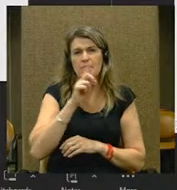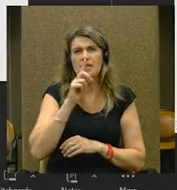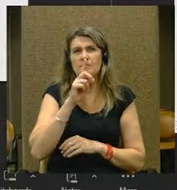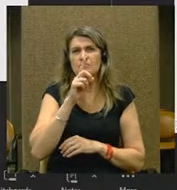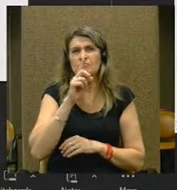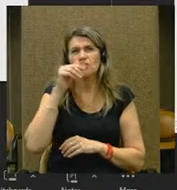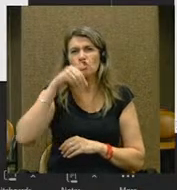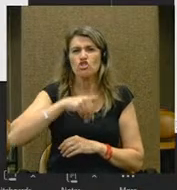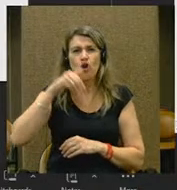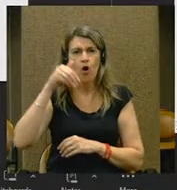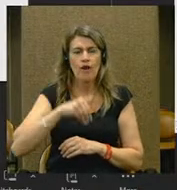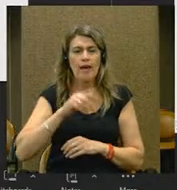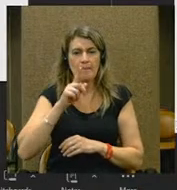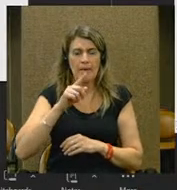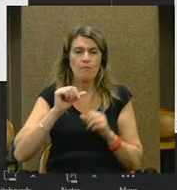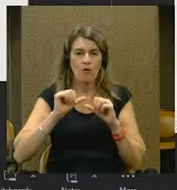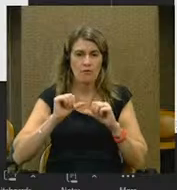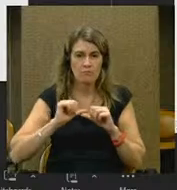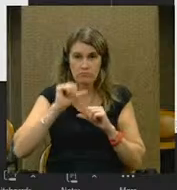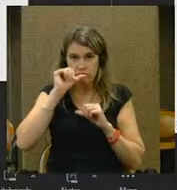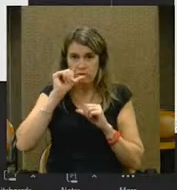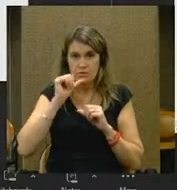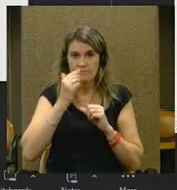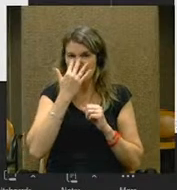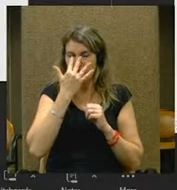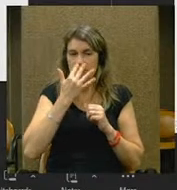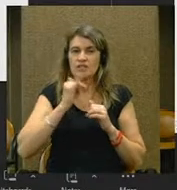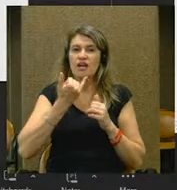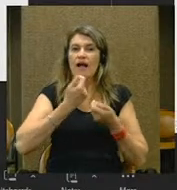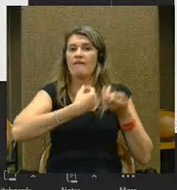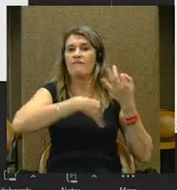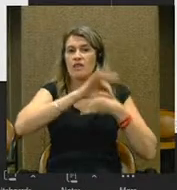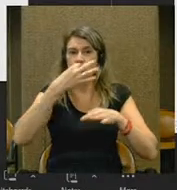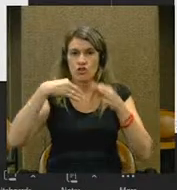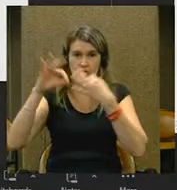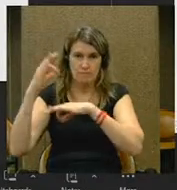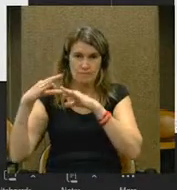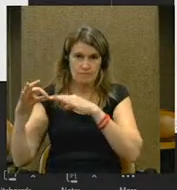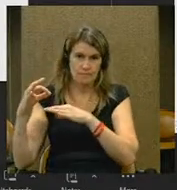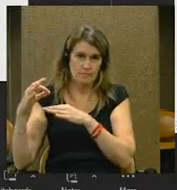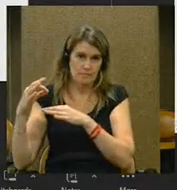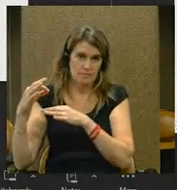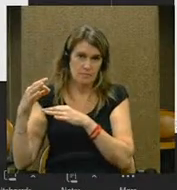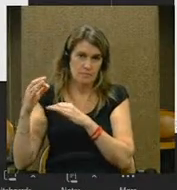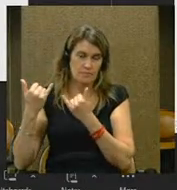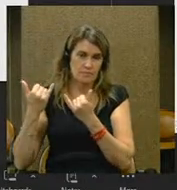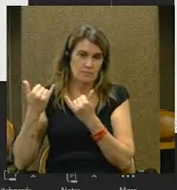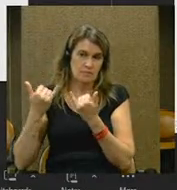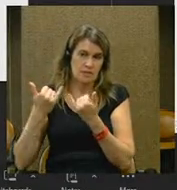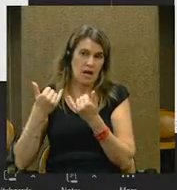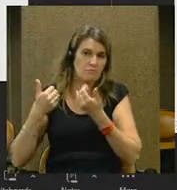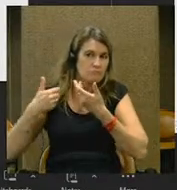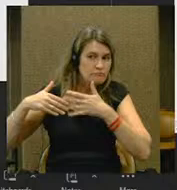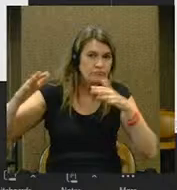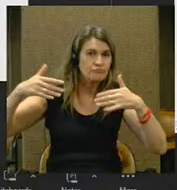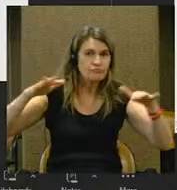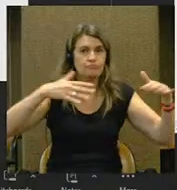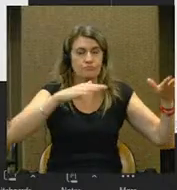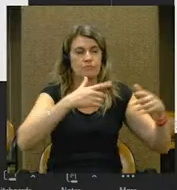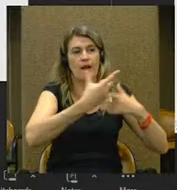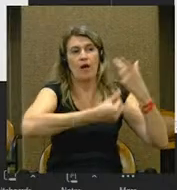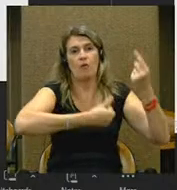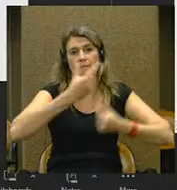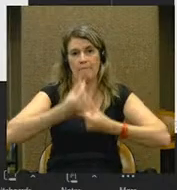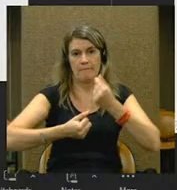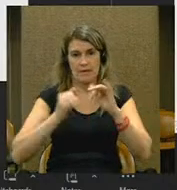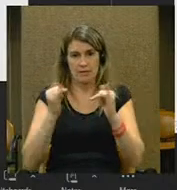minute, but I also want to mention that we have this thing called the Lifeguard app, which allows people to